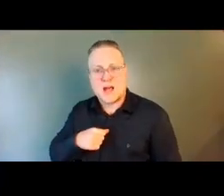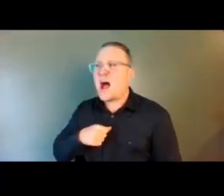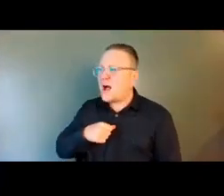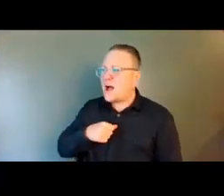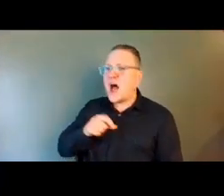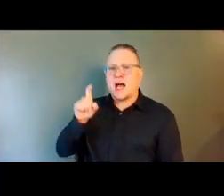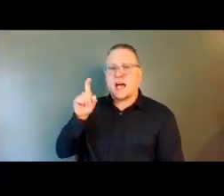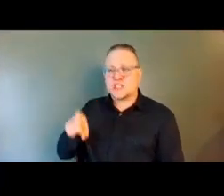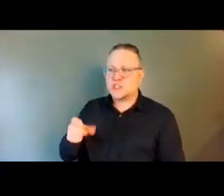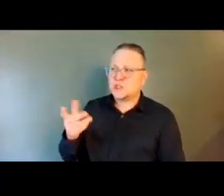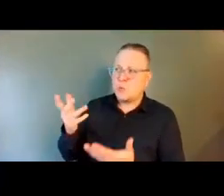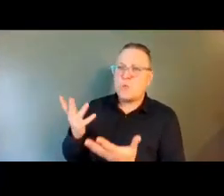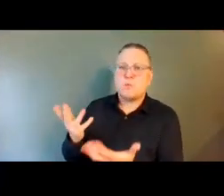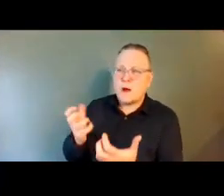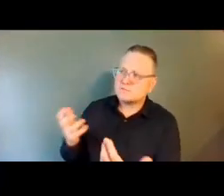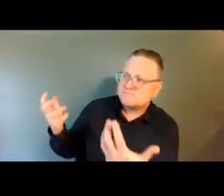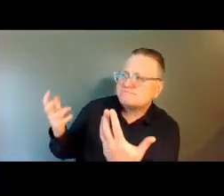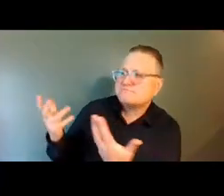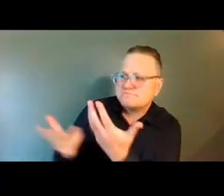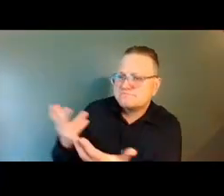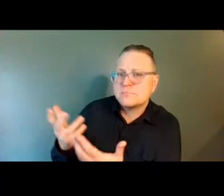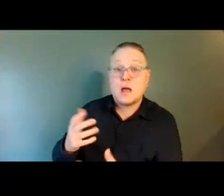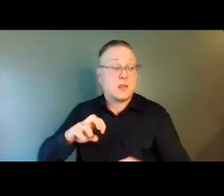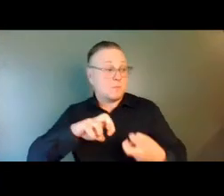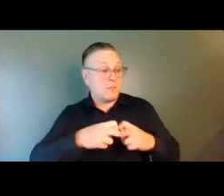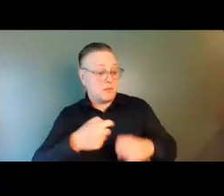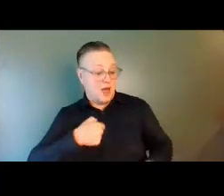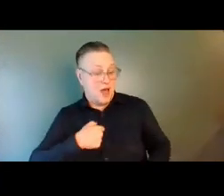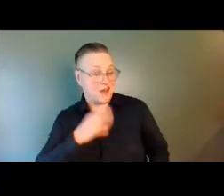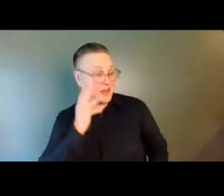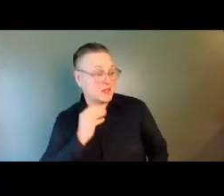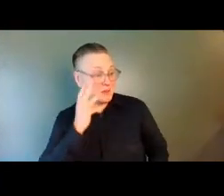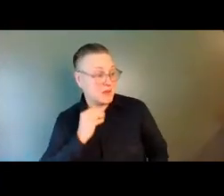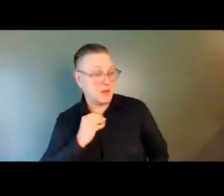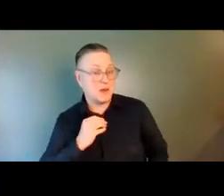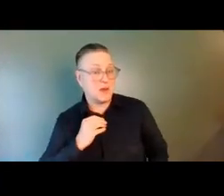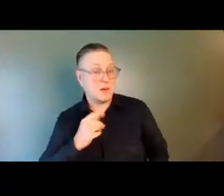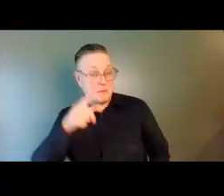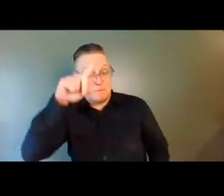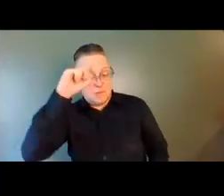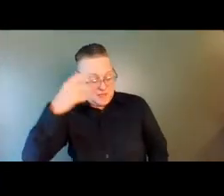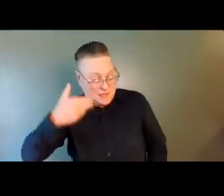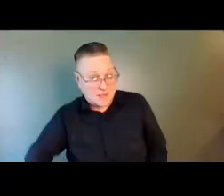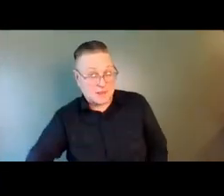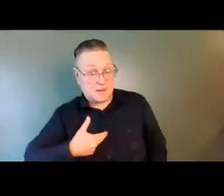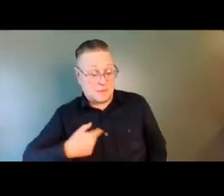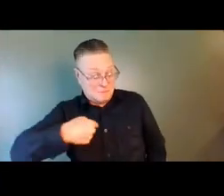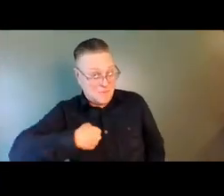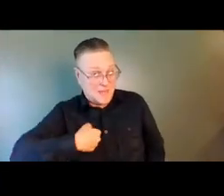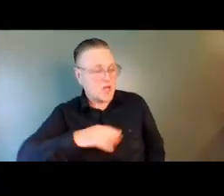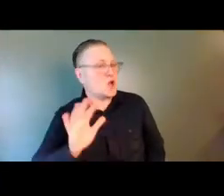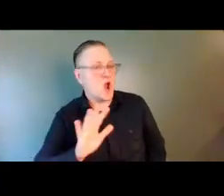could feel proud about, and that the problems I experienced weren't so much about my disability, but about how